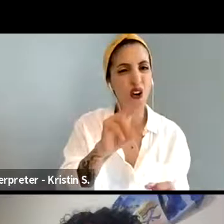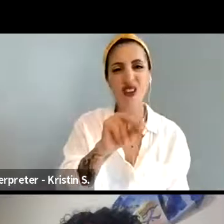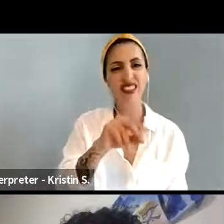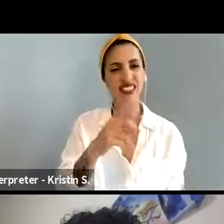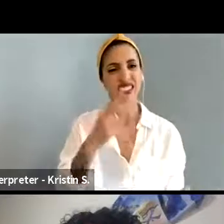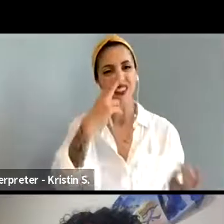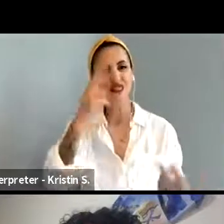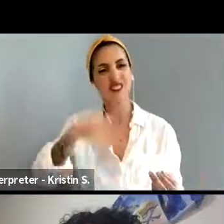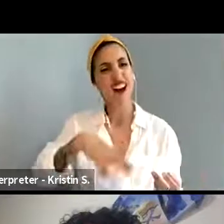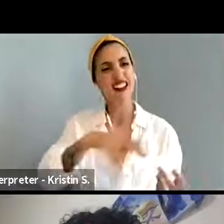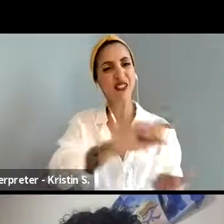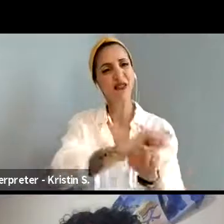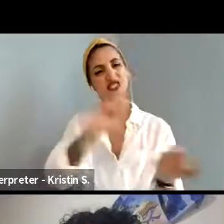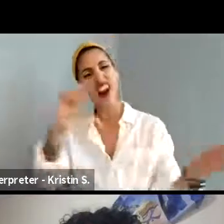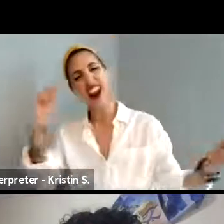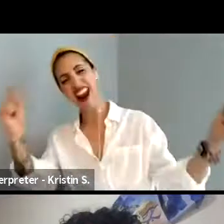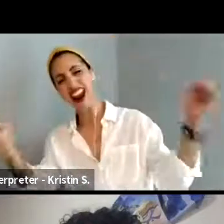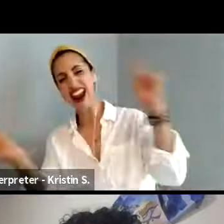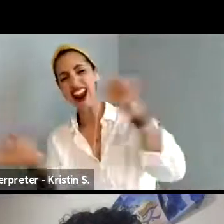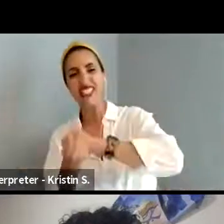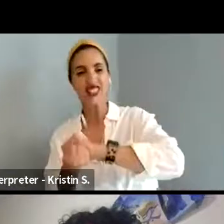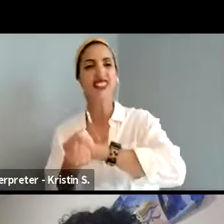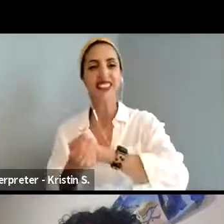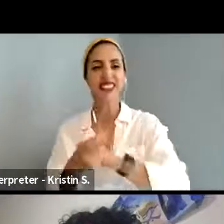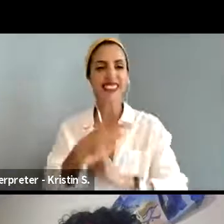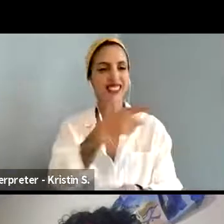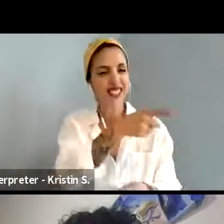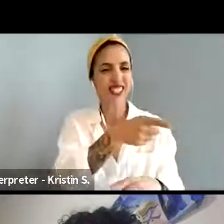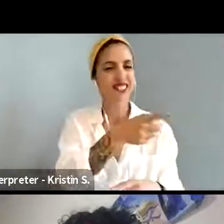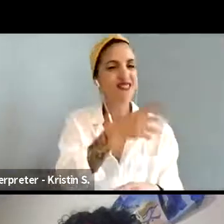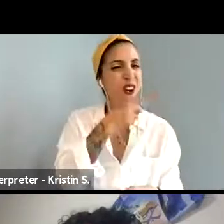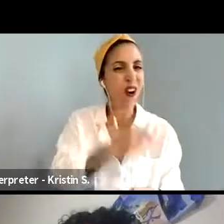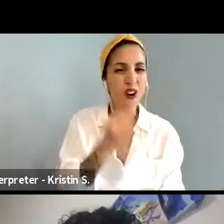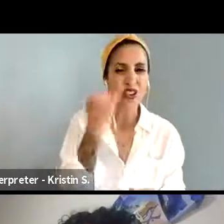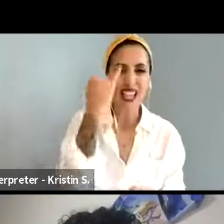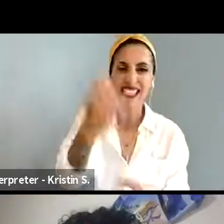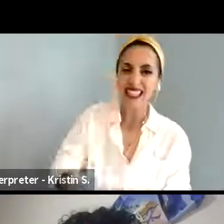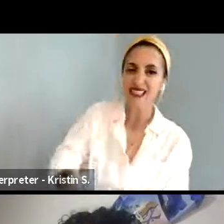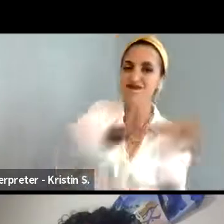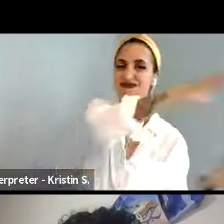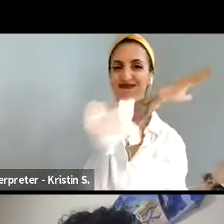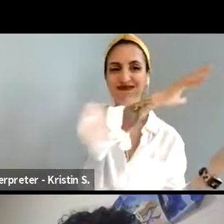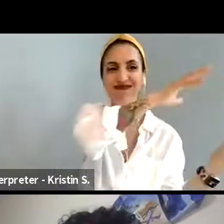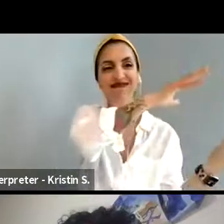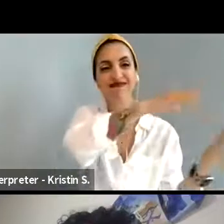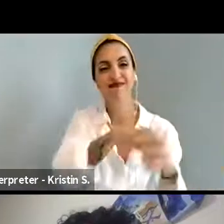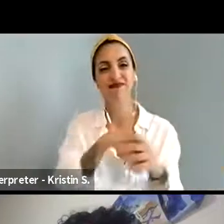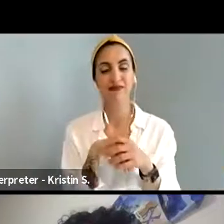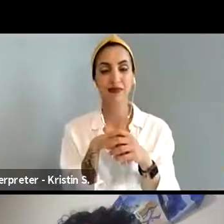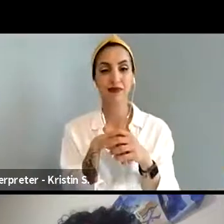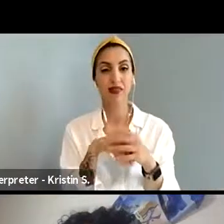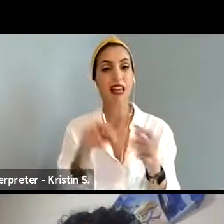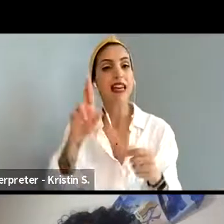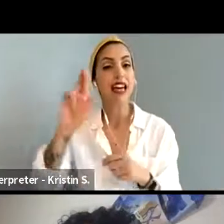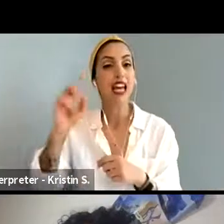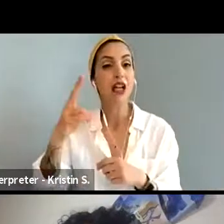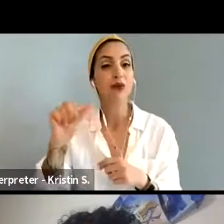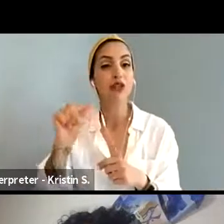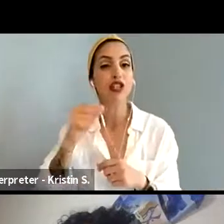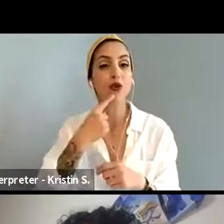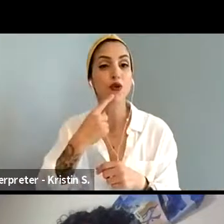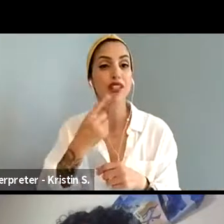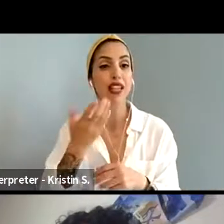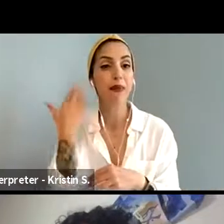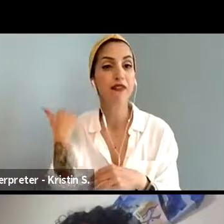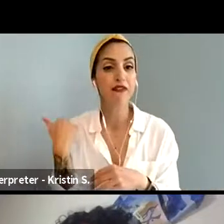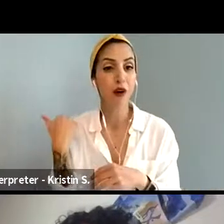fun throwing that out, just like get rid of it, you know? And I think, Risha, you were talking about how